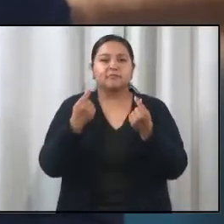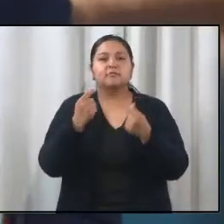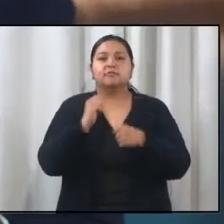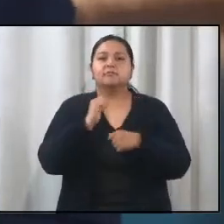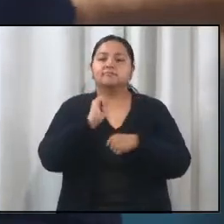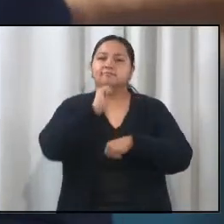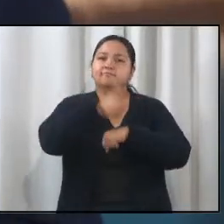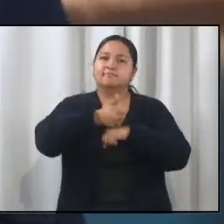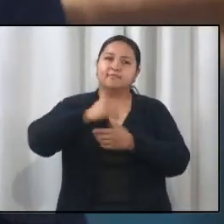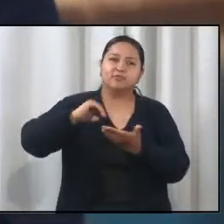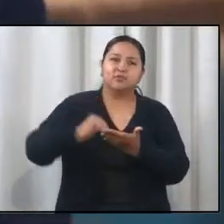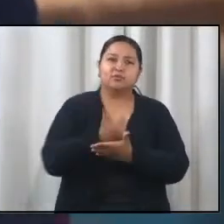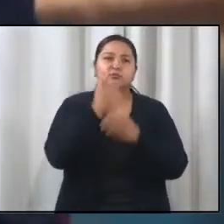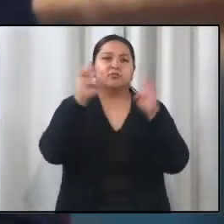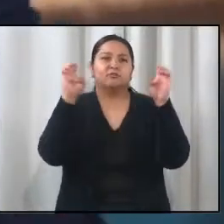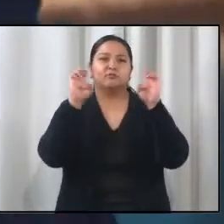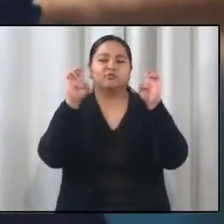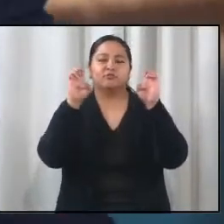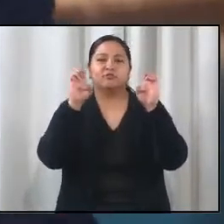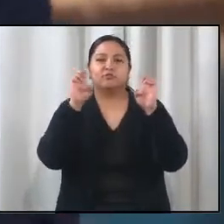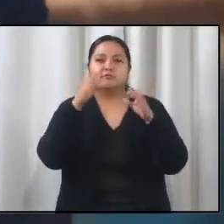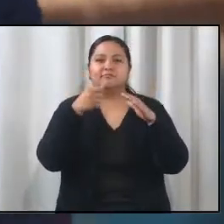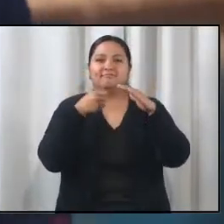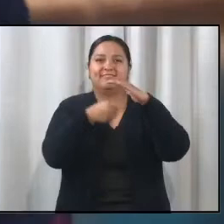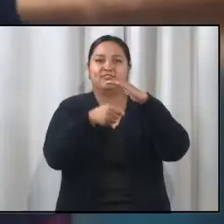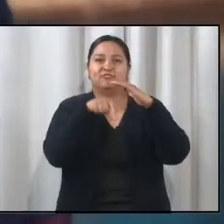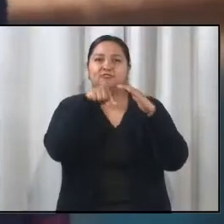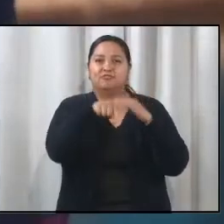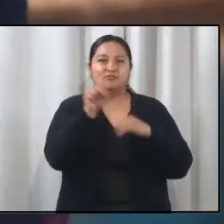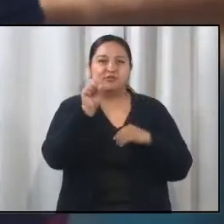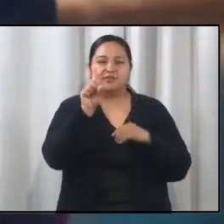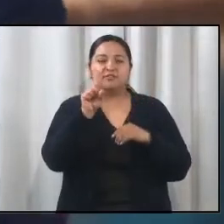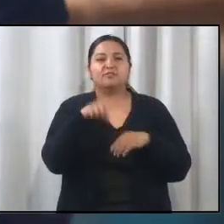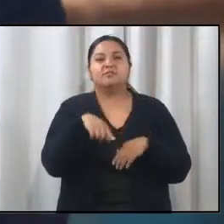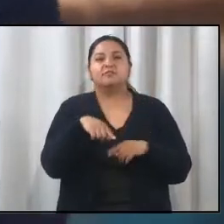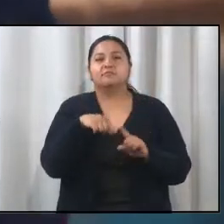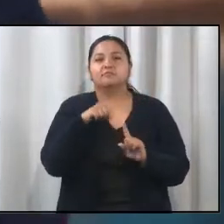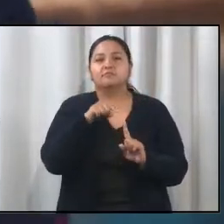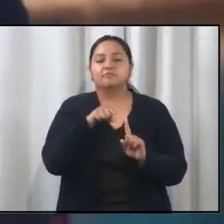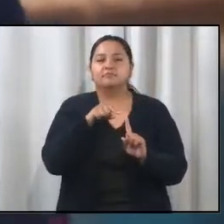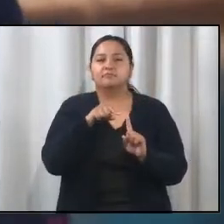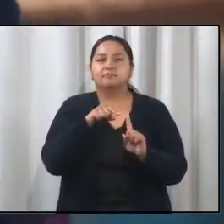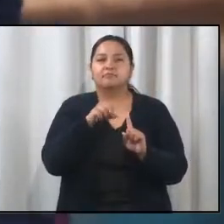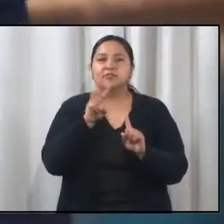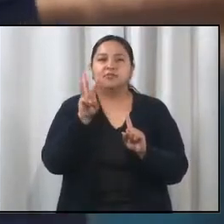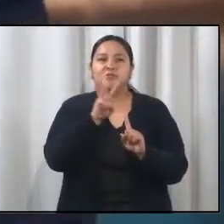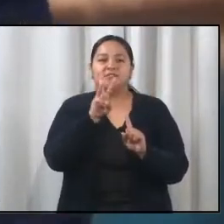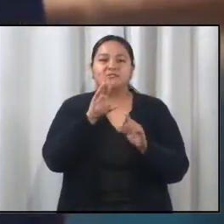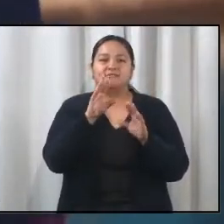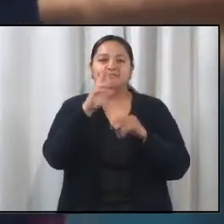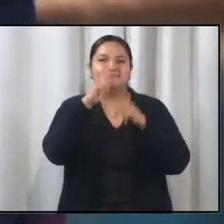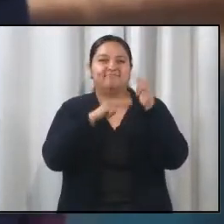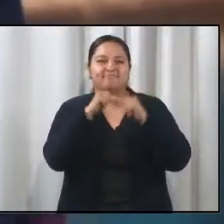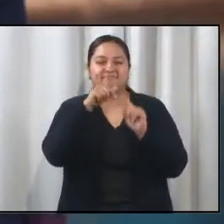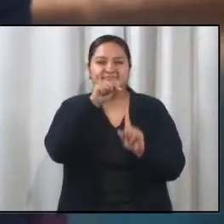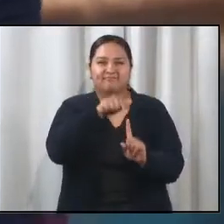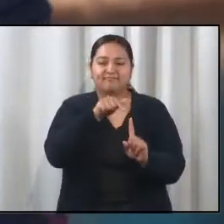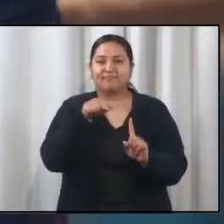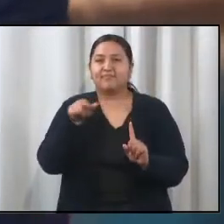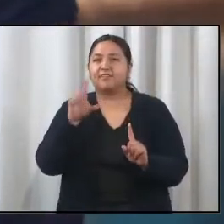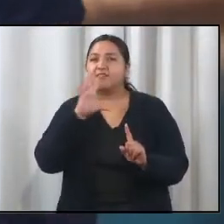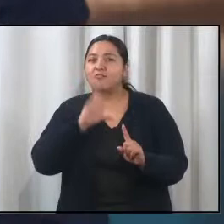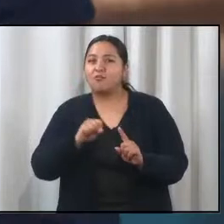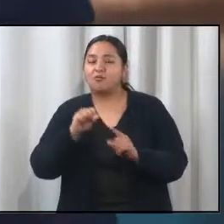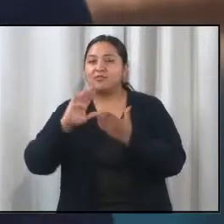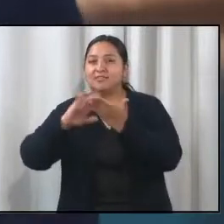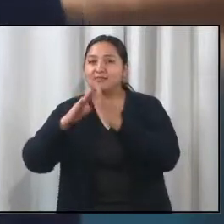shelter up at the old Rescue Mission West Coast Shoppers facility. The folks who were in our winter shelter at Community Hospital have now